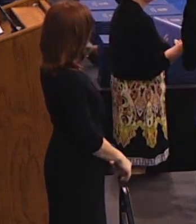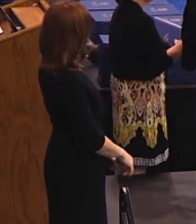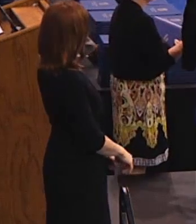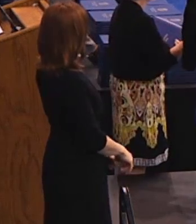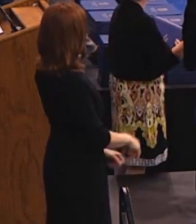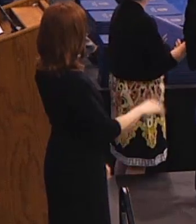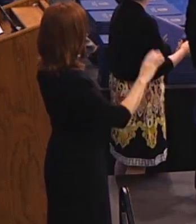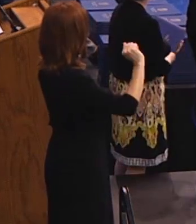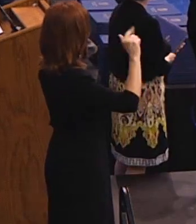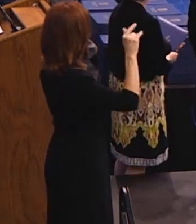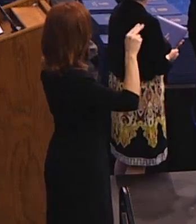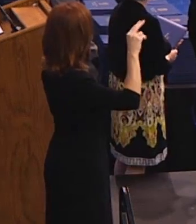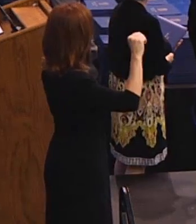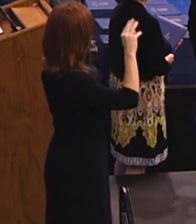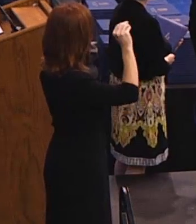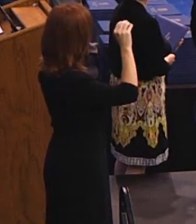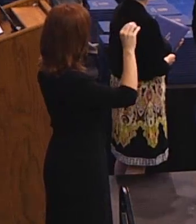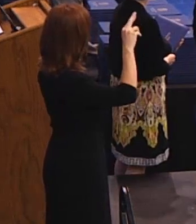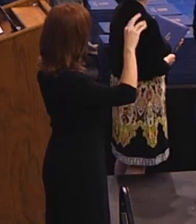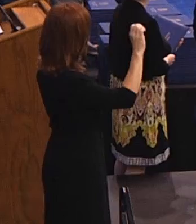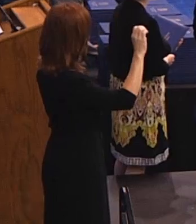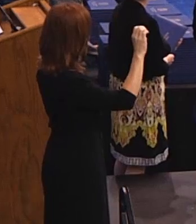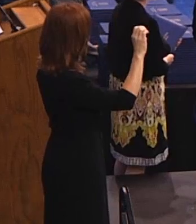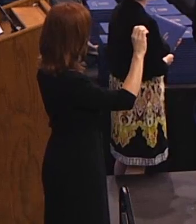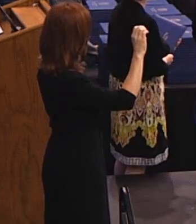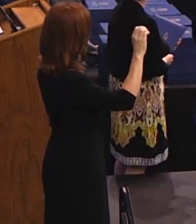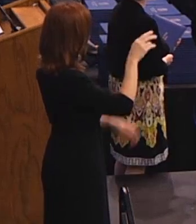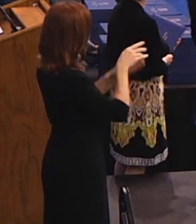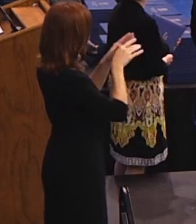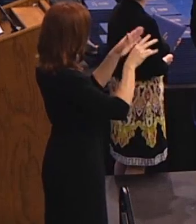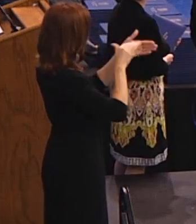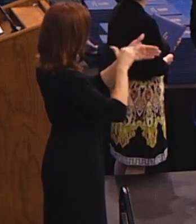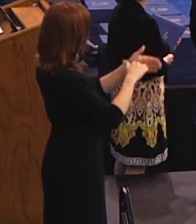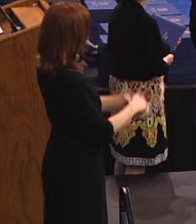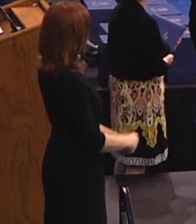Haleen A. Moore, General Studies.